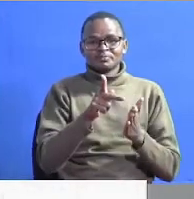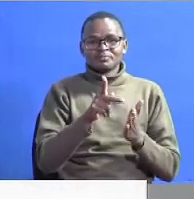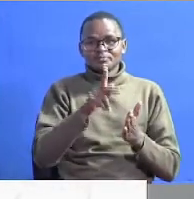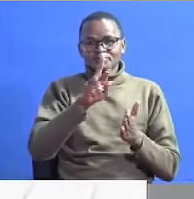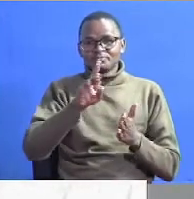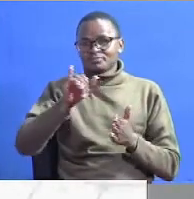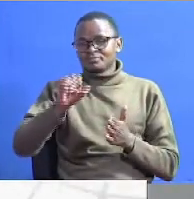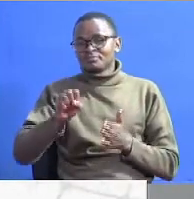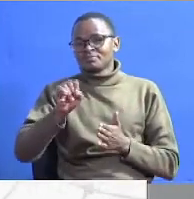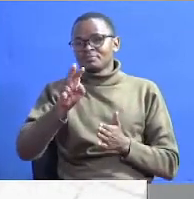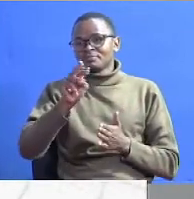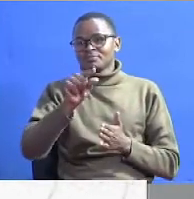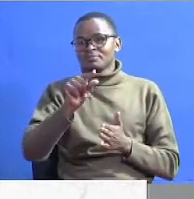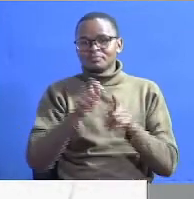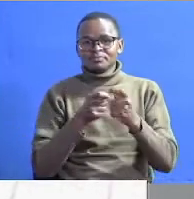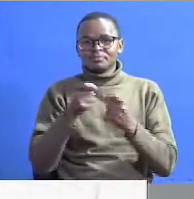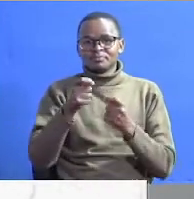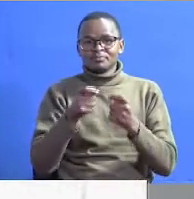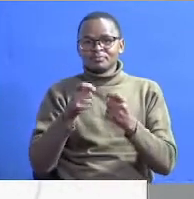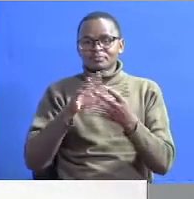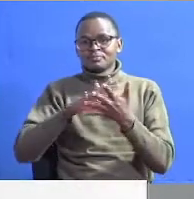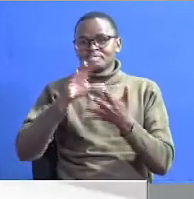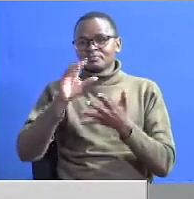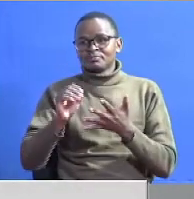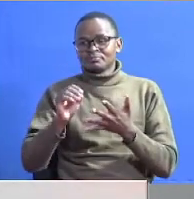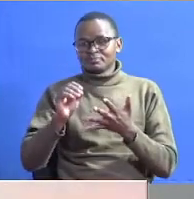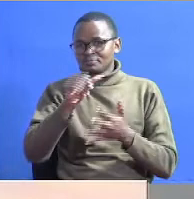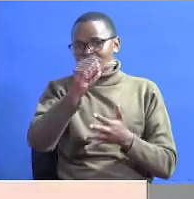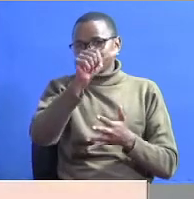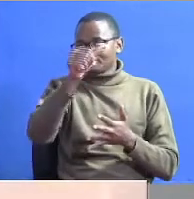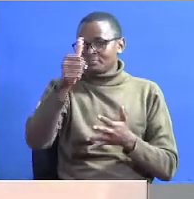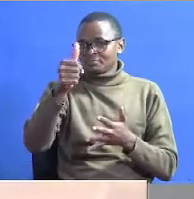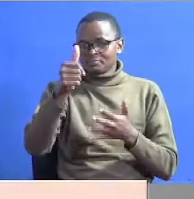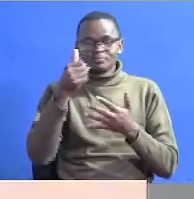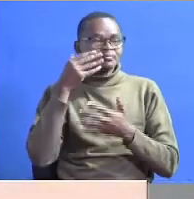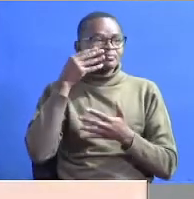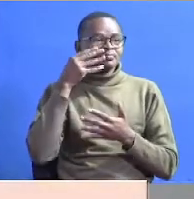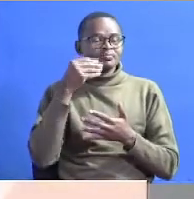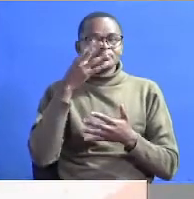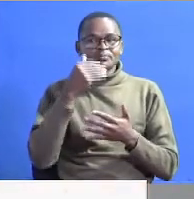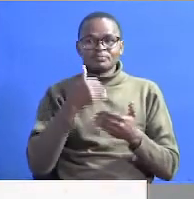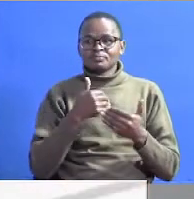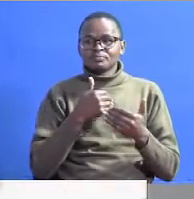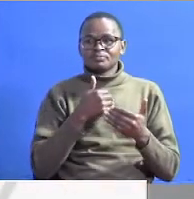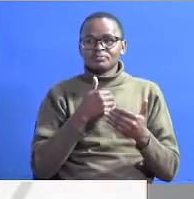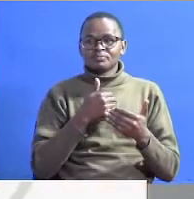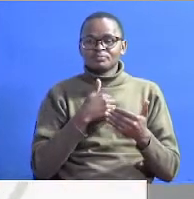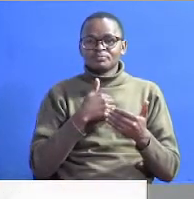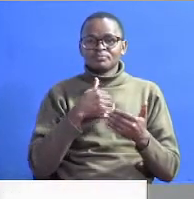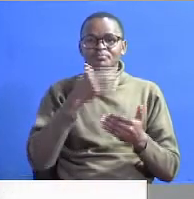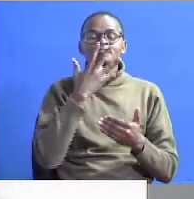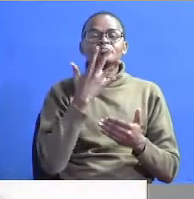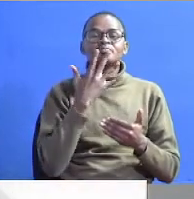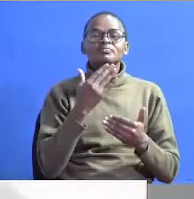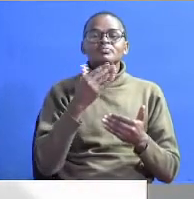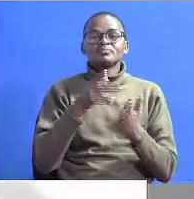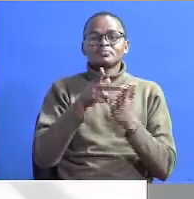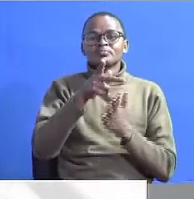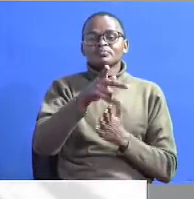rising uncontrollably. The other day we experienced hoarding of oil